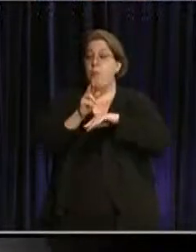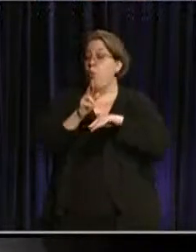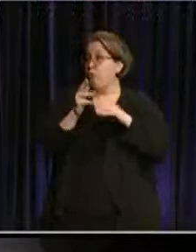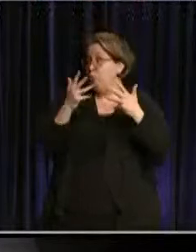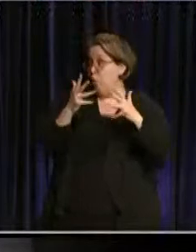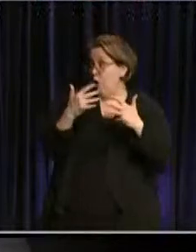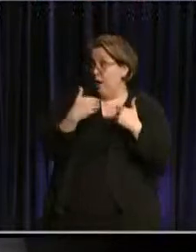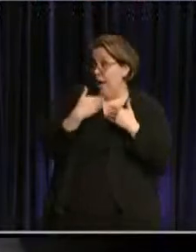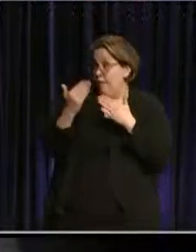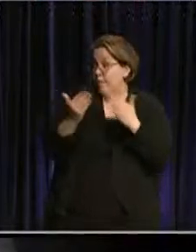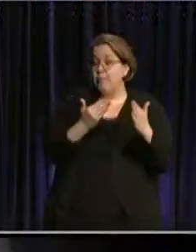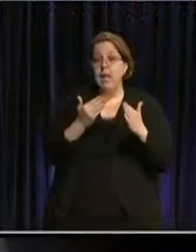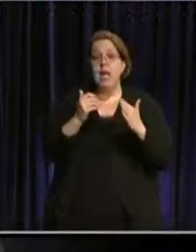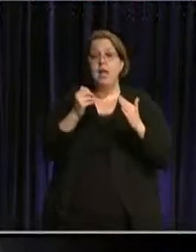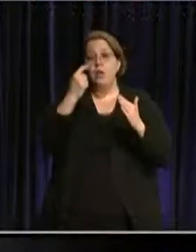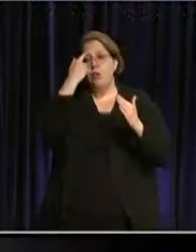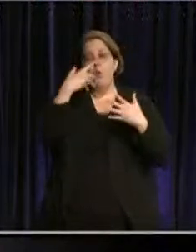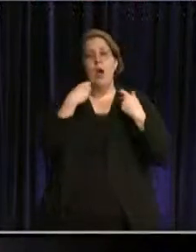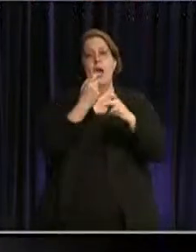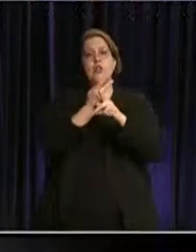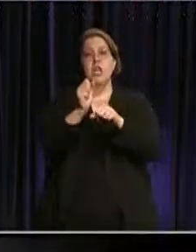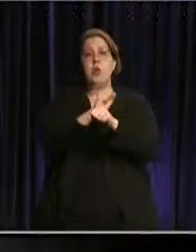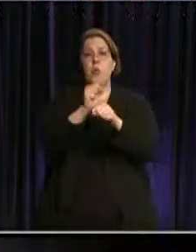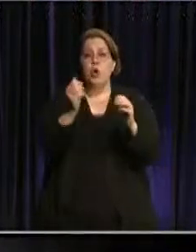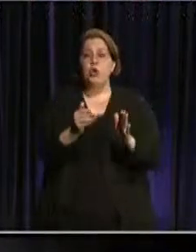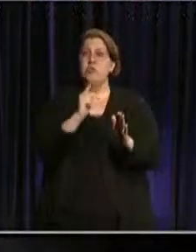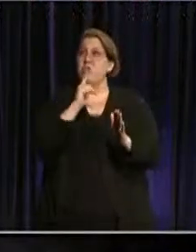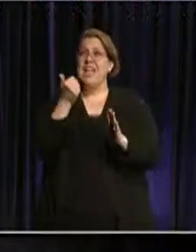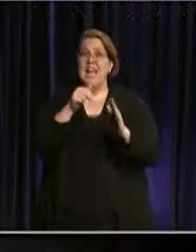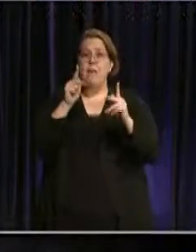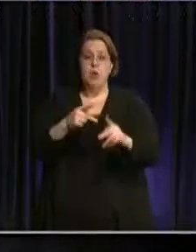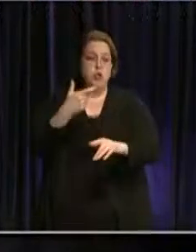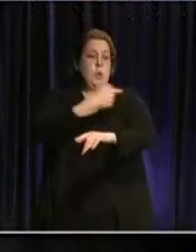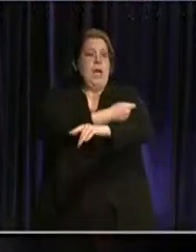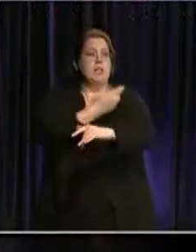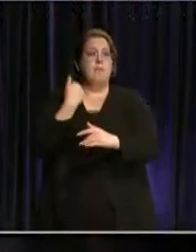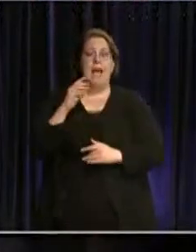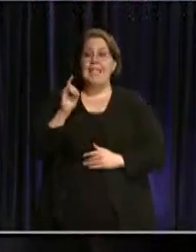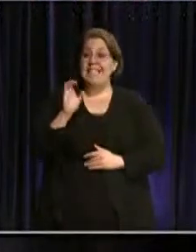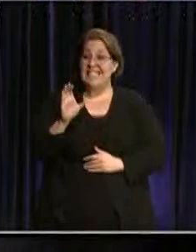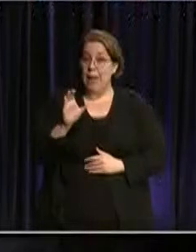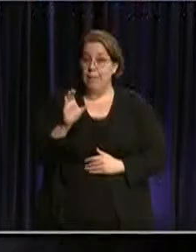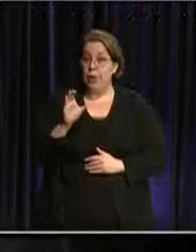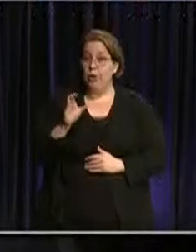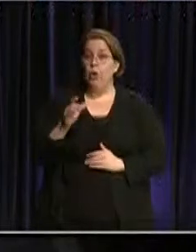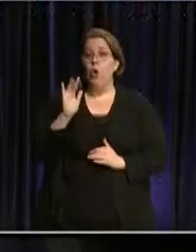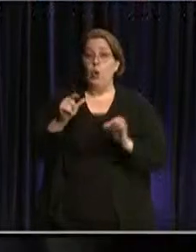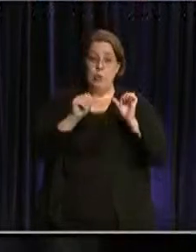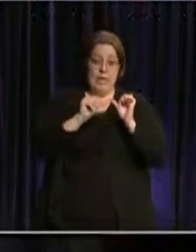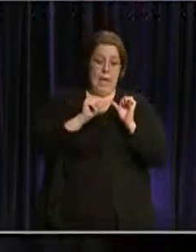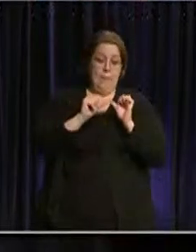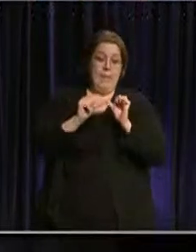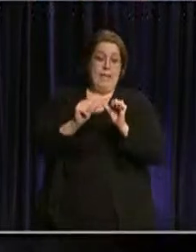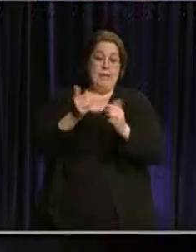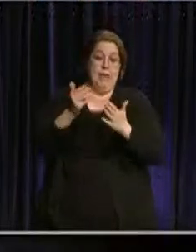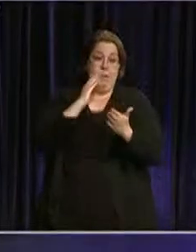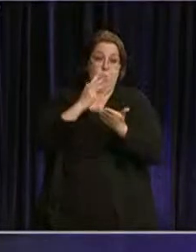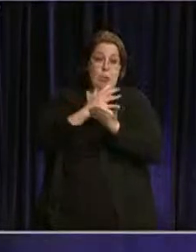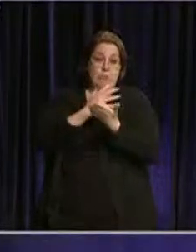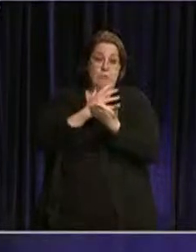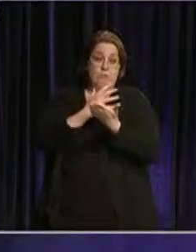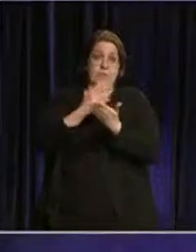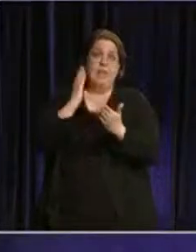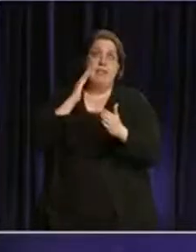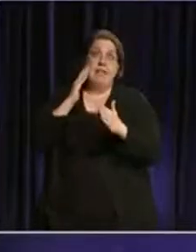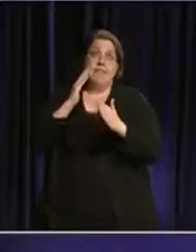set for healthcare workers and anybody who got the vaccine in December whose durability could be over this summer?